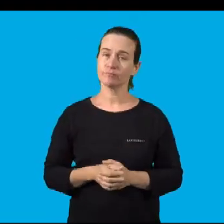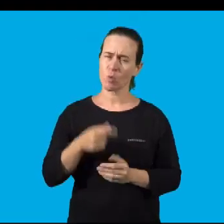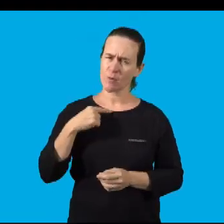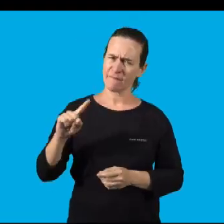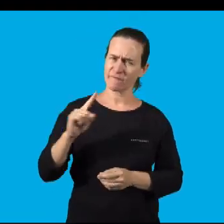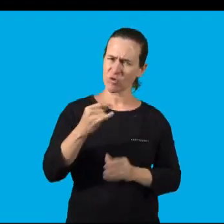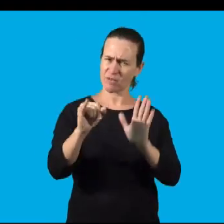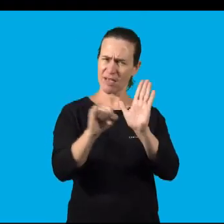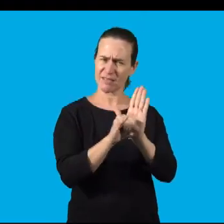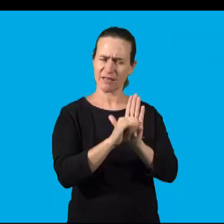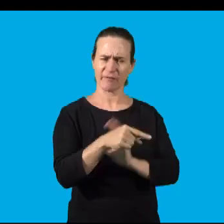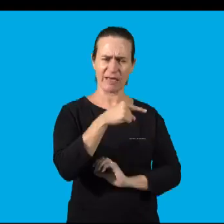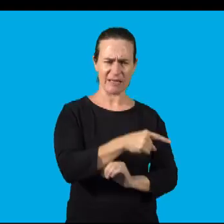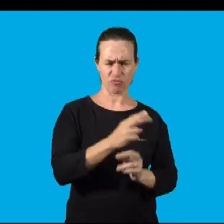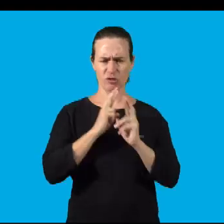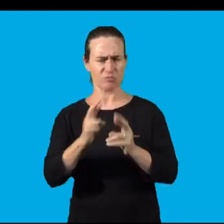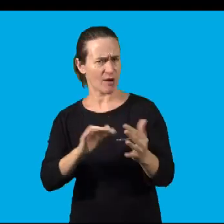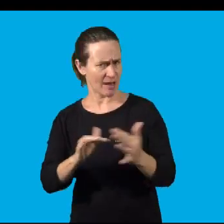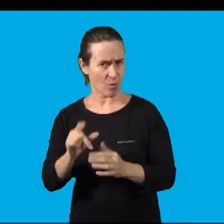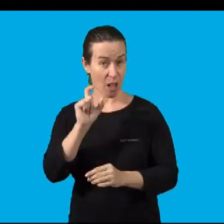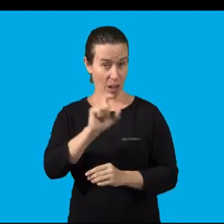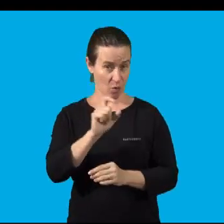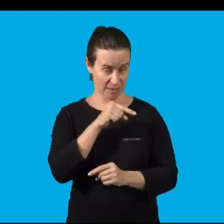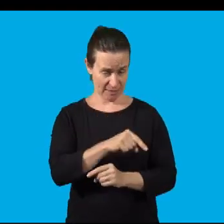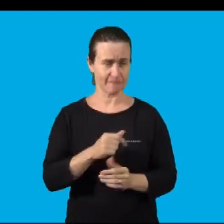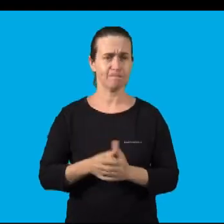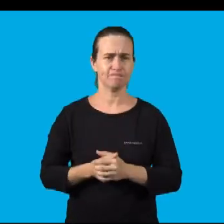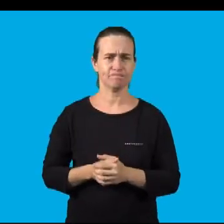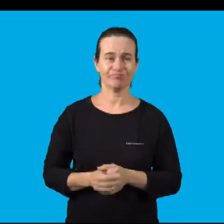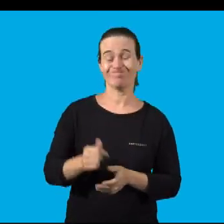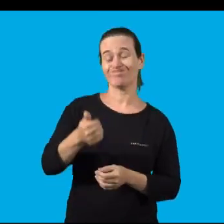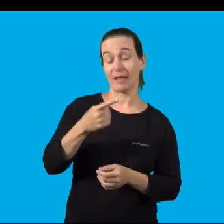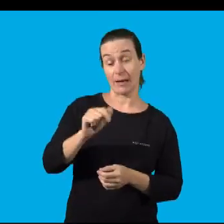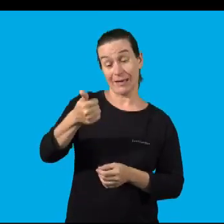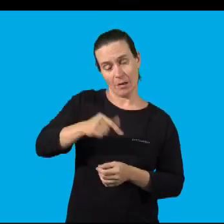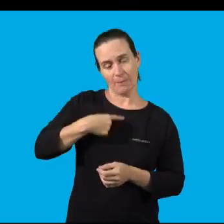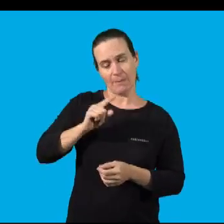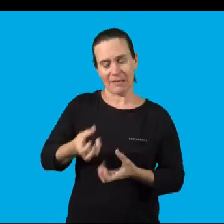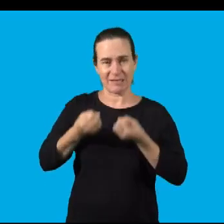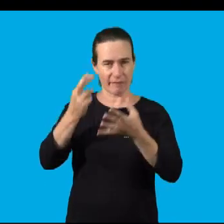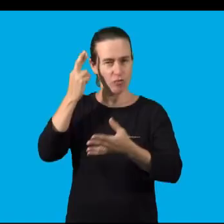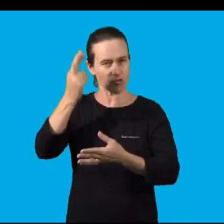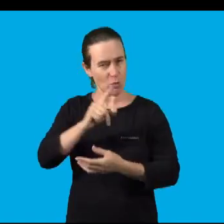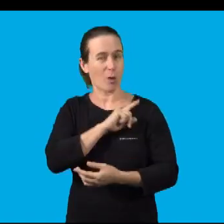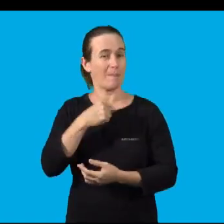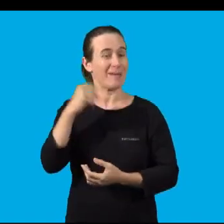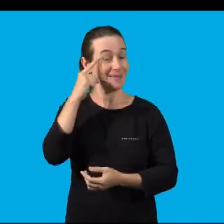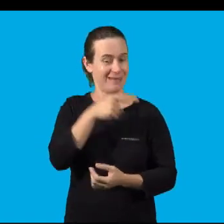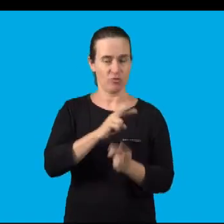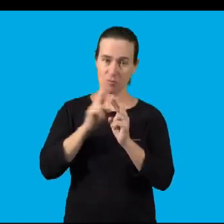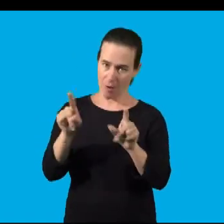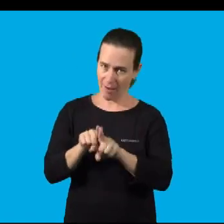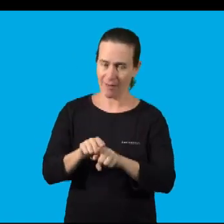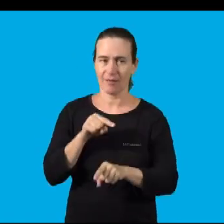the reaction. So, how is he reacting? And secondly, then give a reason for Claudius's